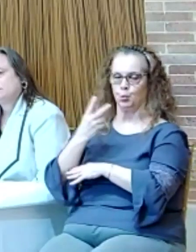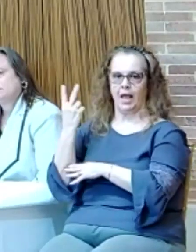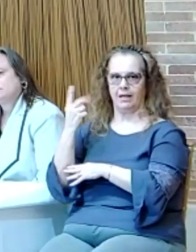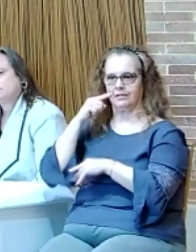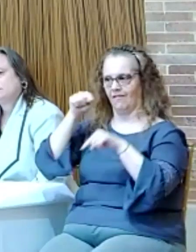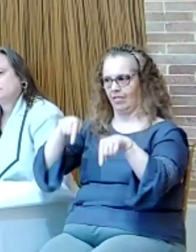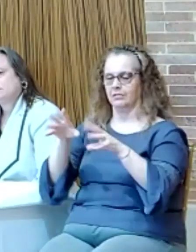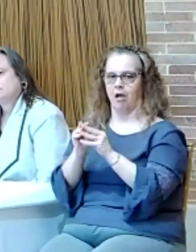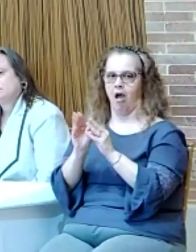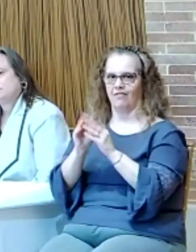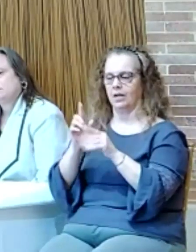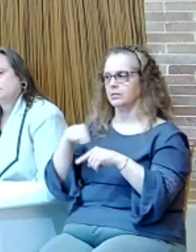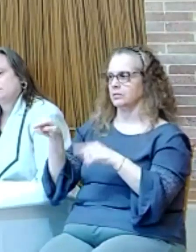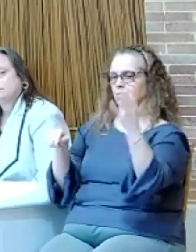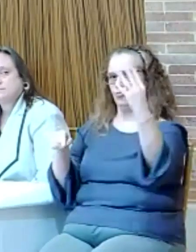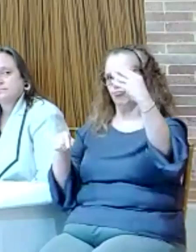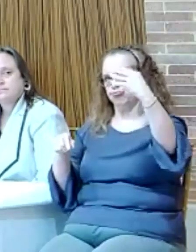everyone to uh